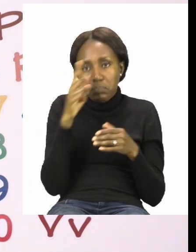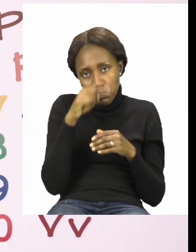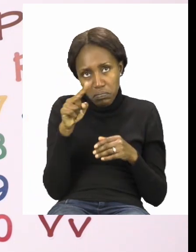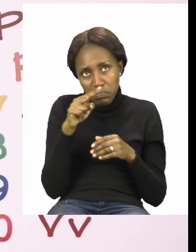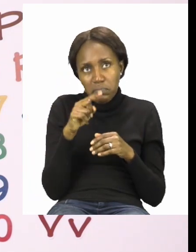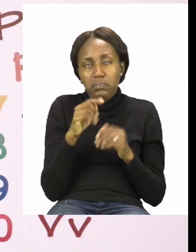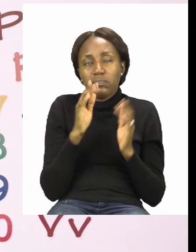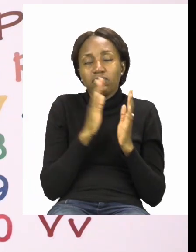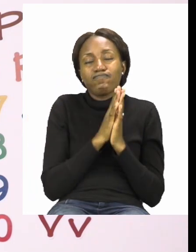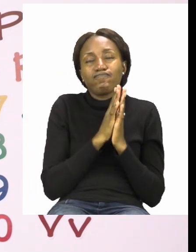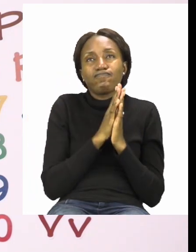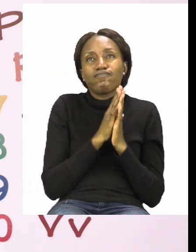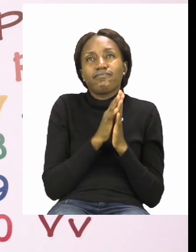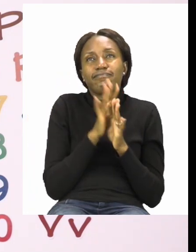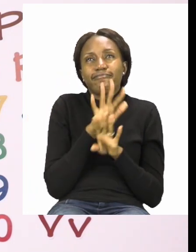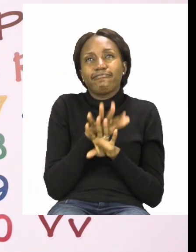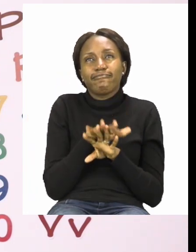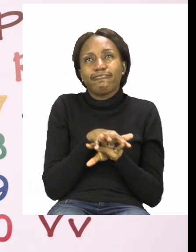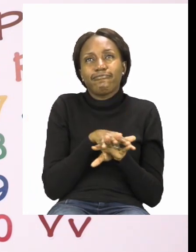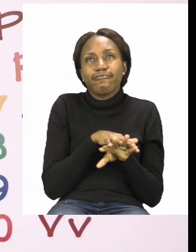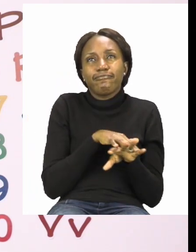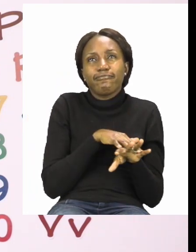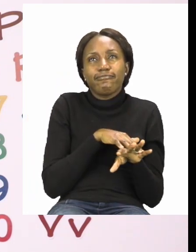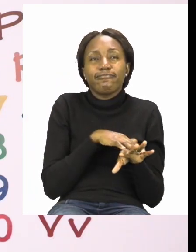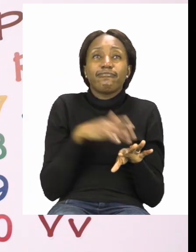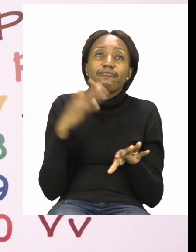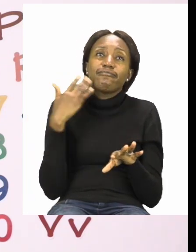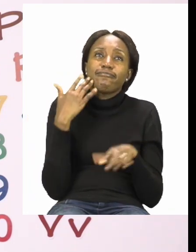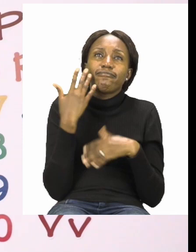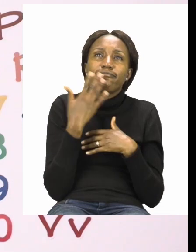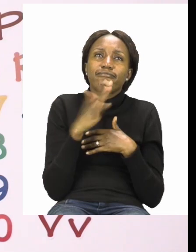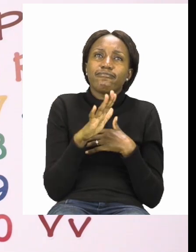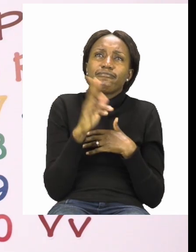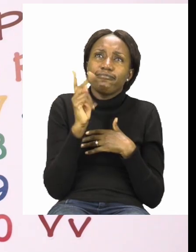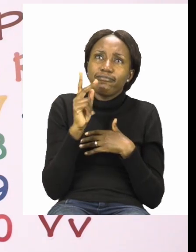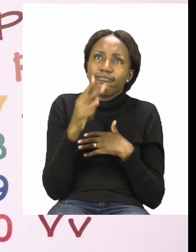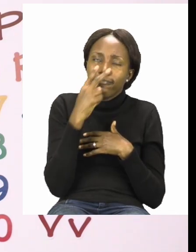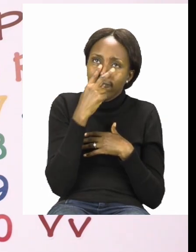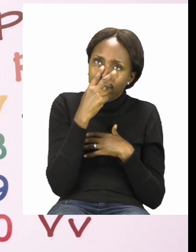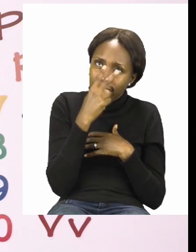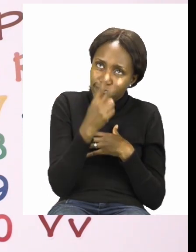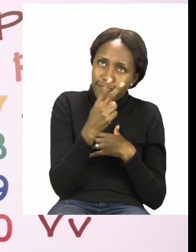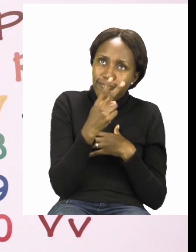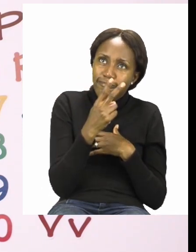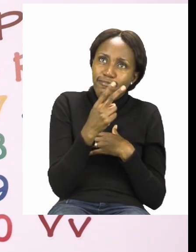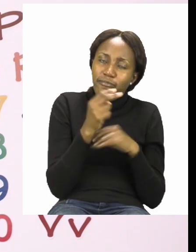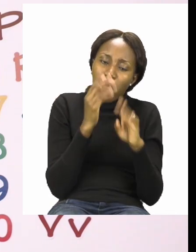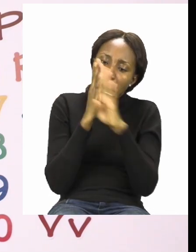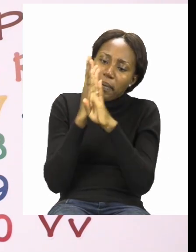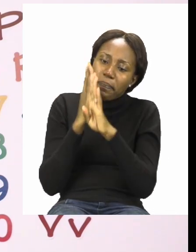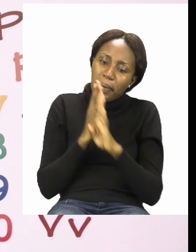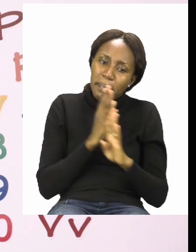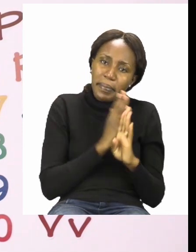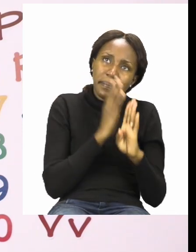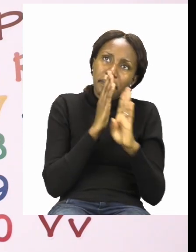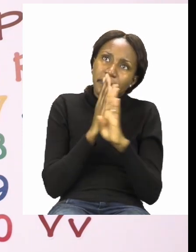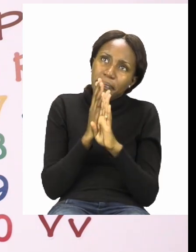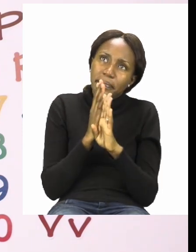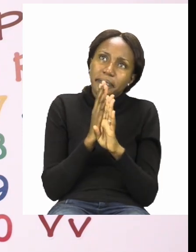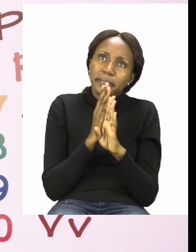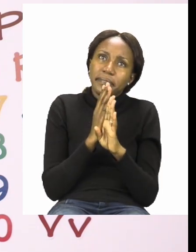your time with this one, and when you're done, double check that your arrows are pointing in the same